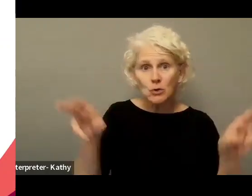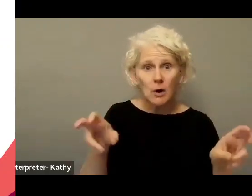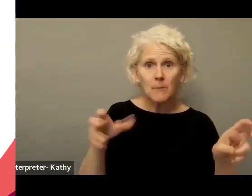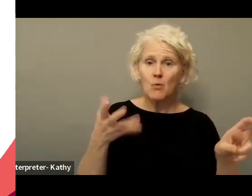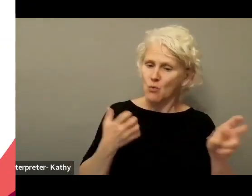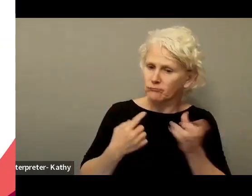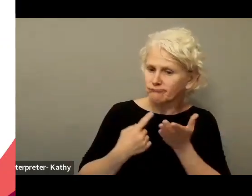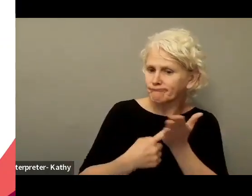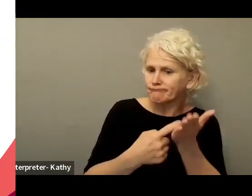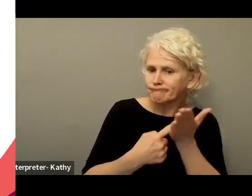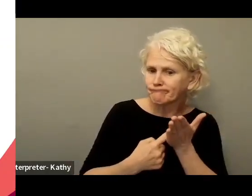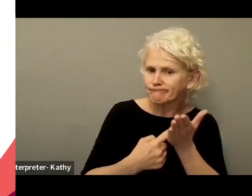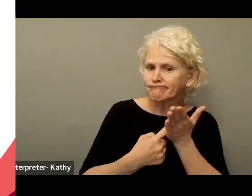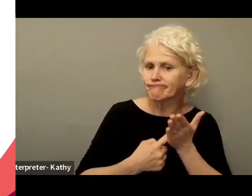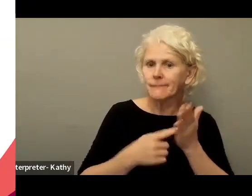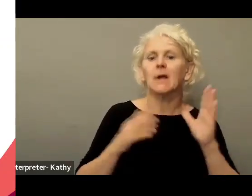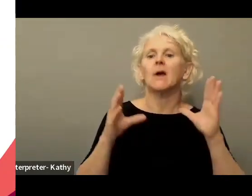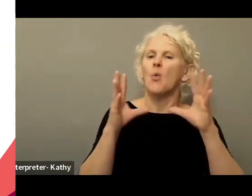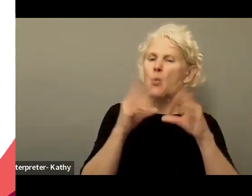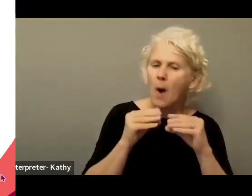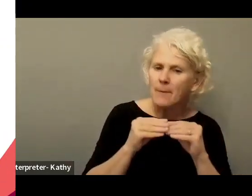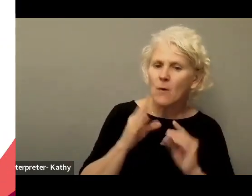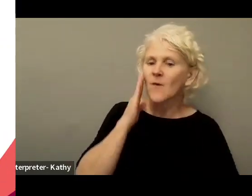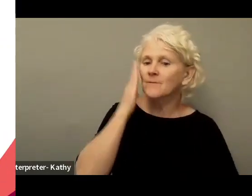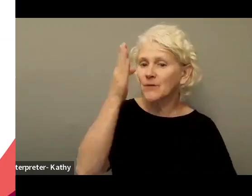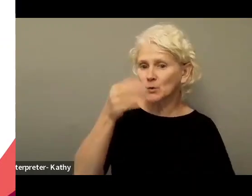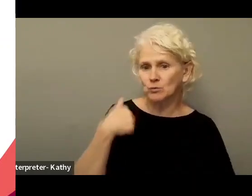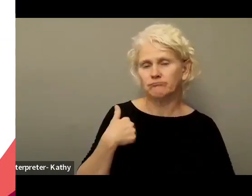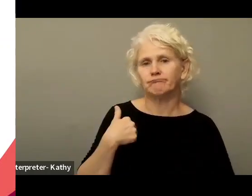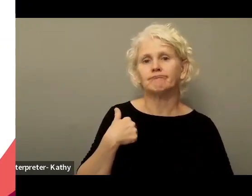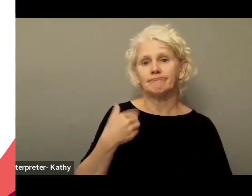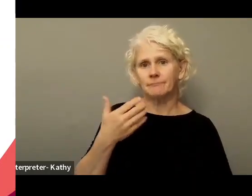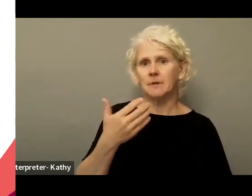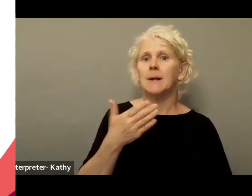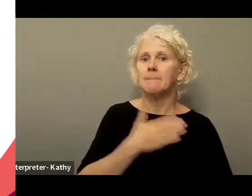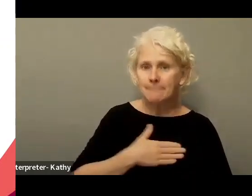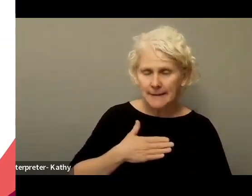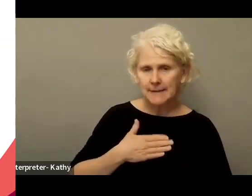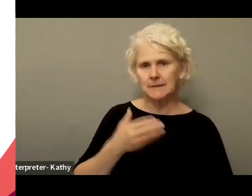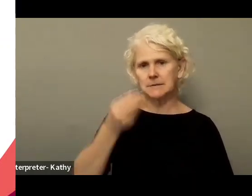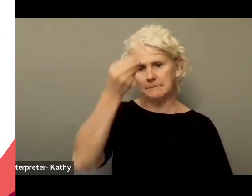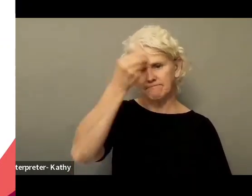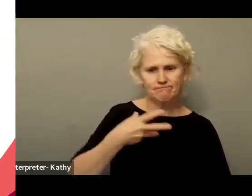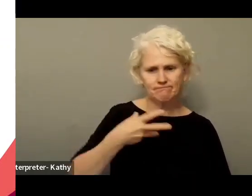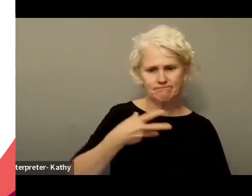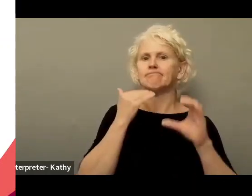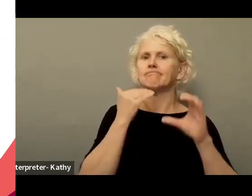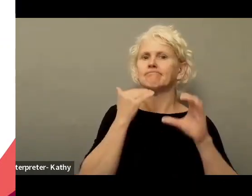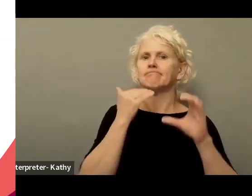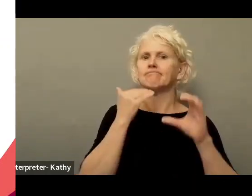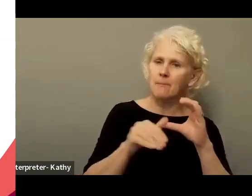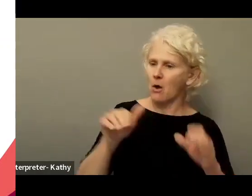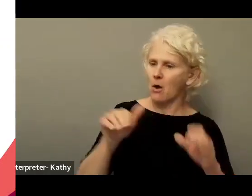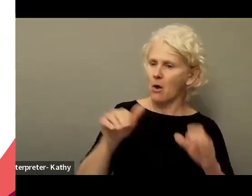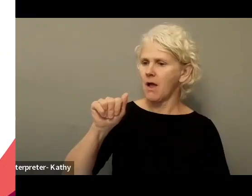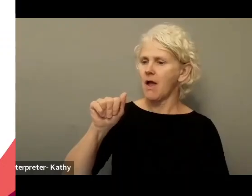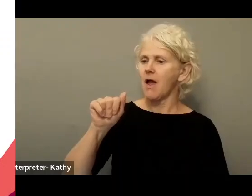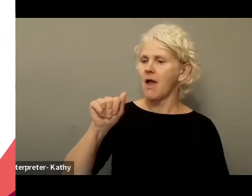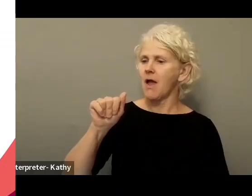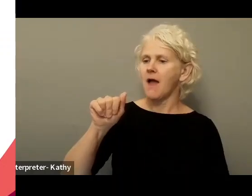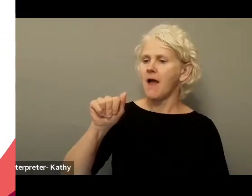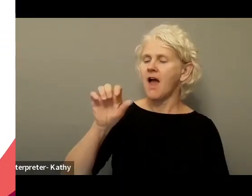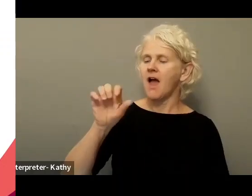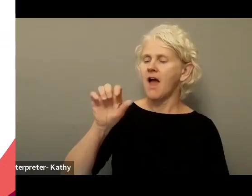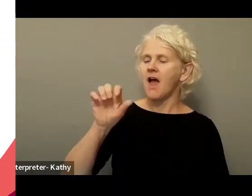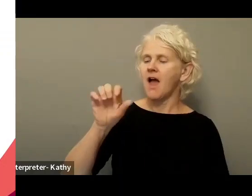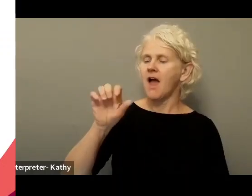us do webinars on in the future, please feel free to email Ashley. She did put her email